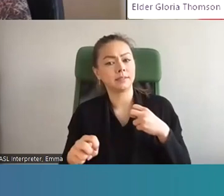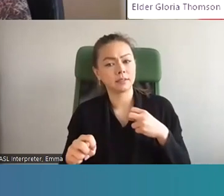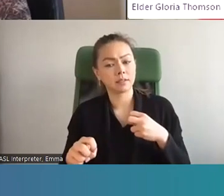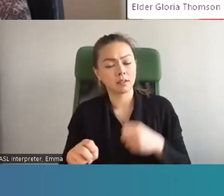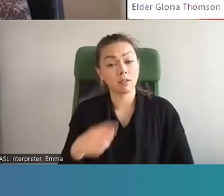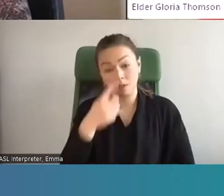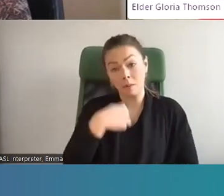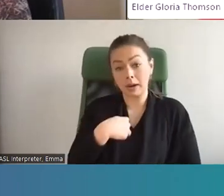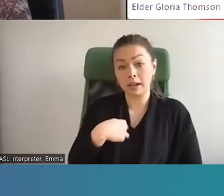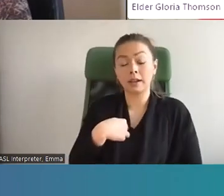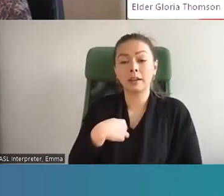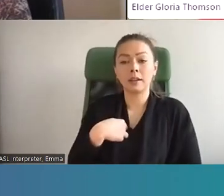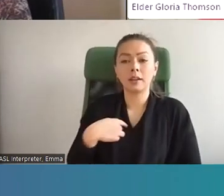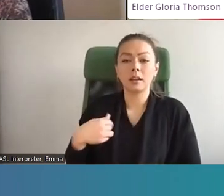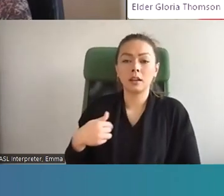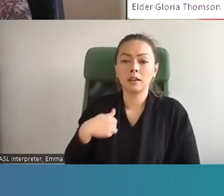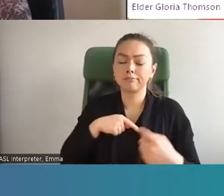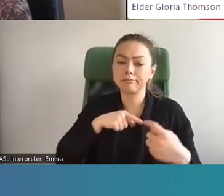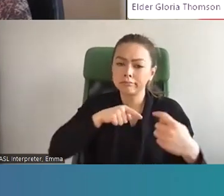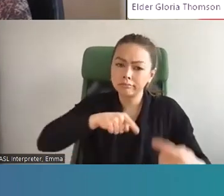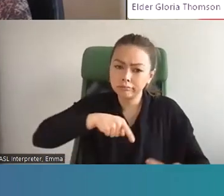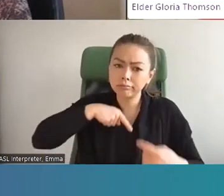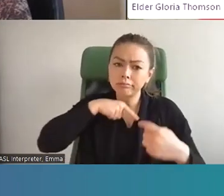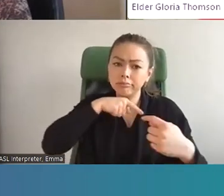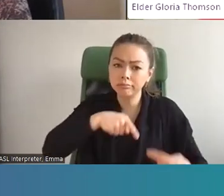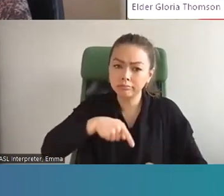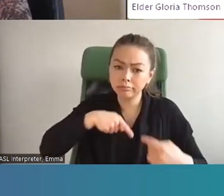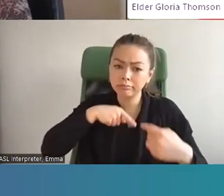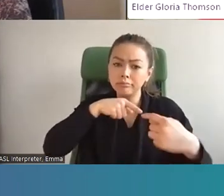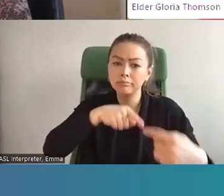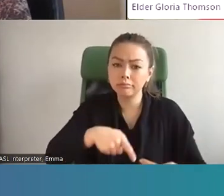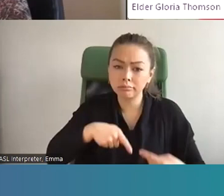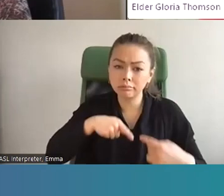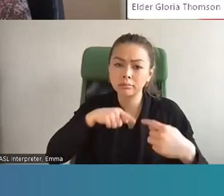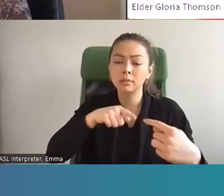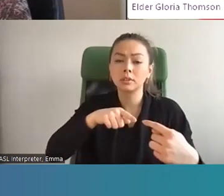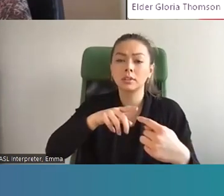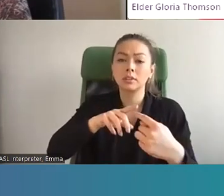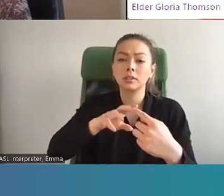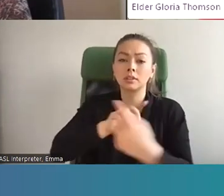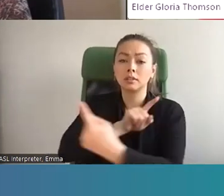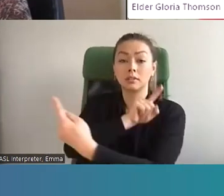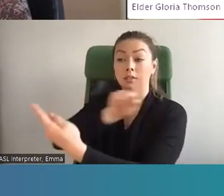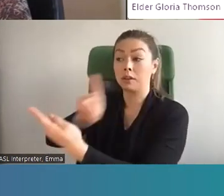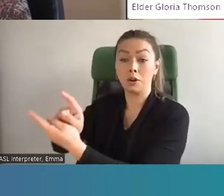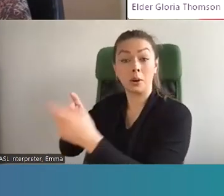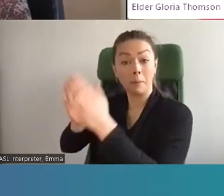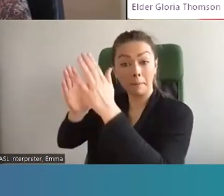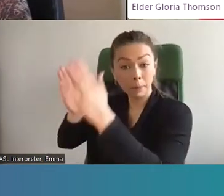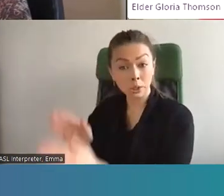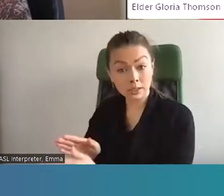I had a lot of difficulty to go to a person and trust their, and get their